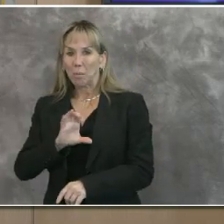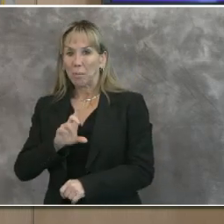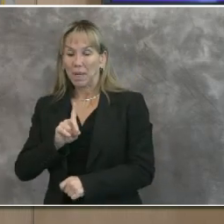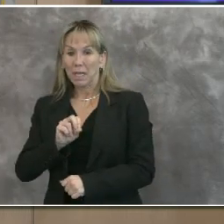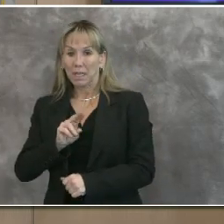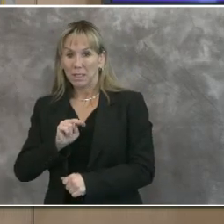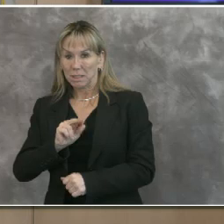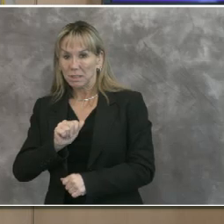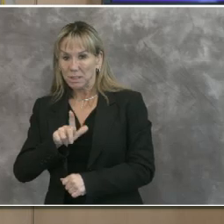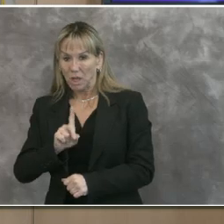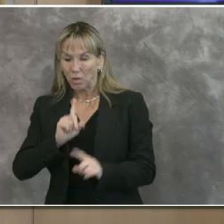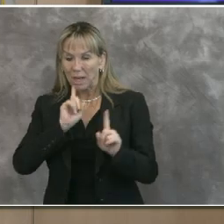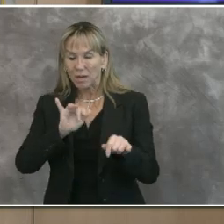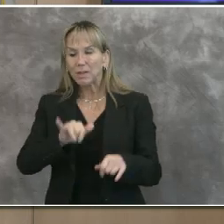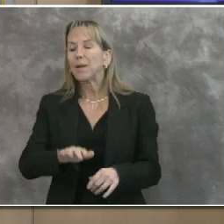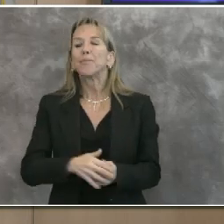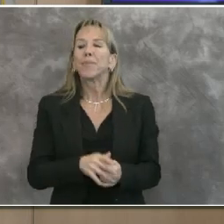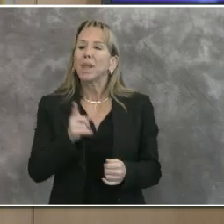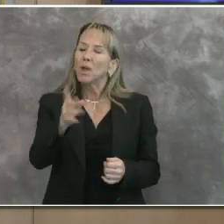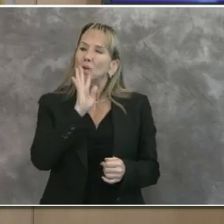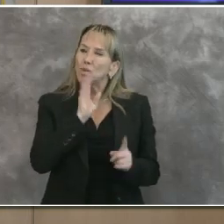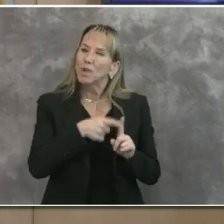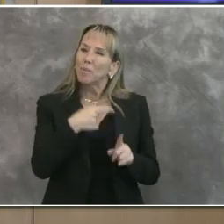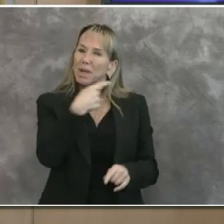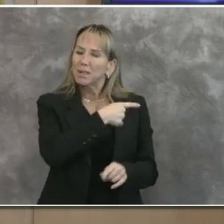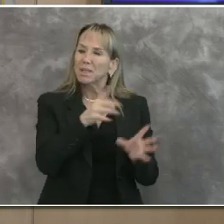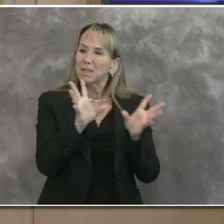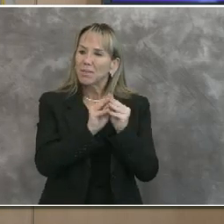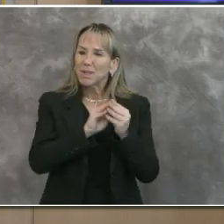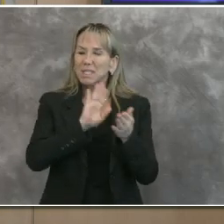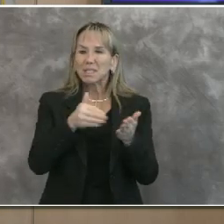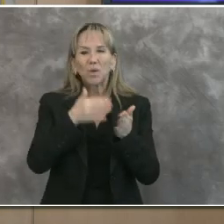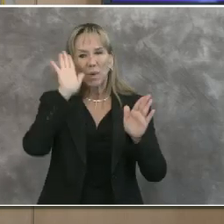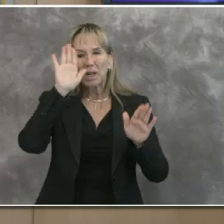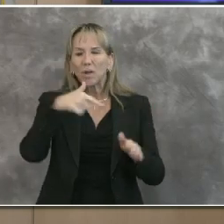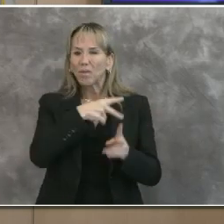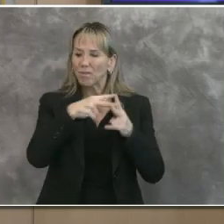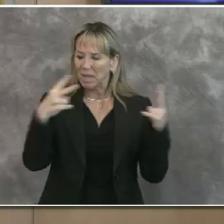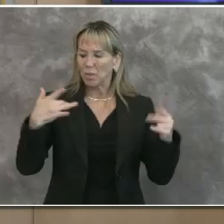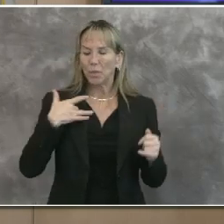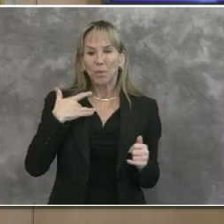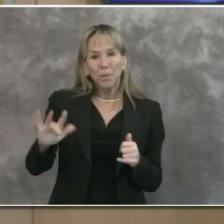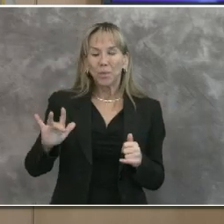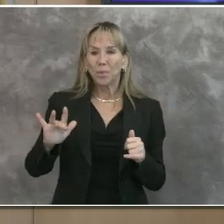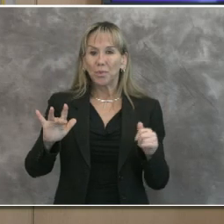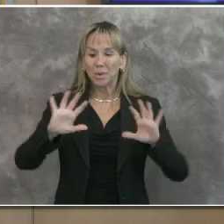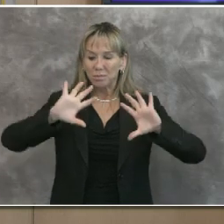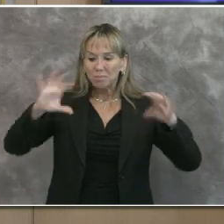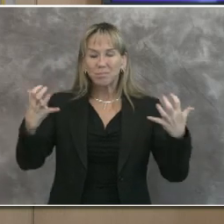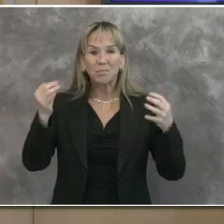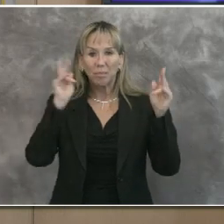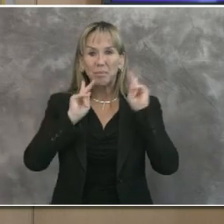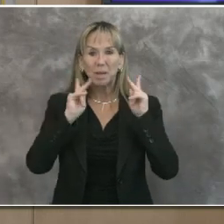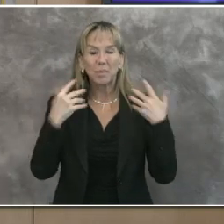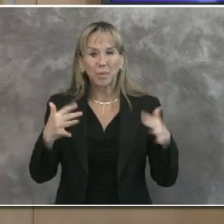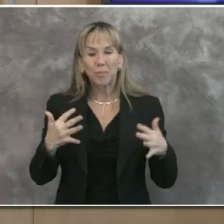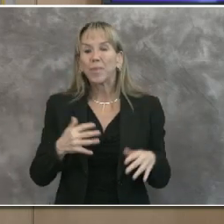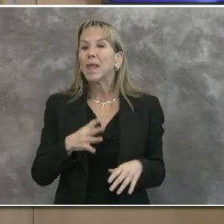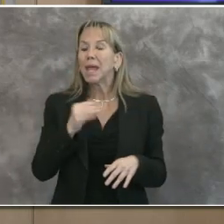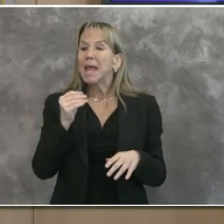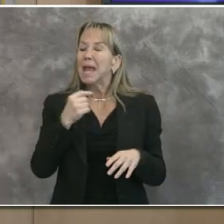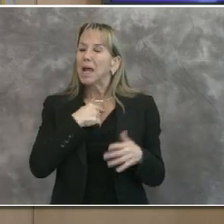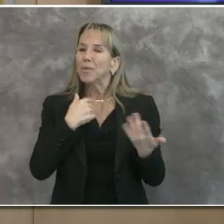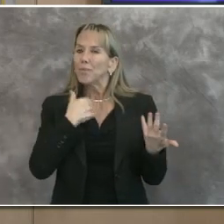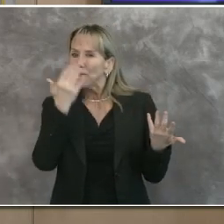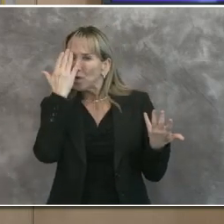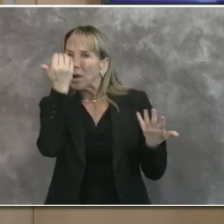we know that this is a vulnerable population. We know that this is a high-risk population. We also know that any congregate care setting is one